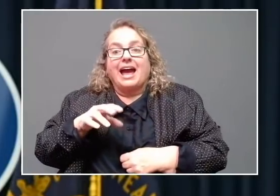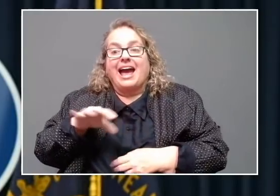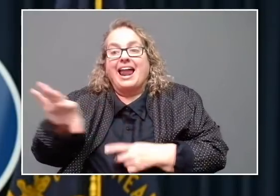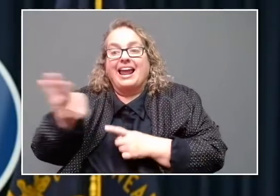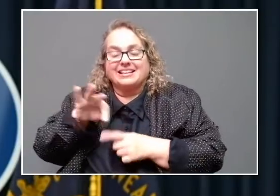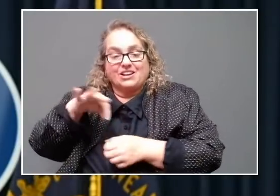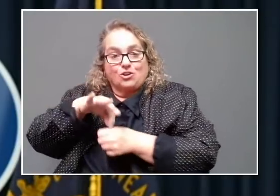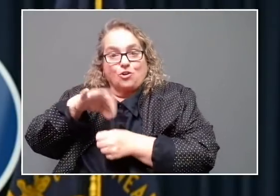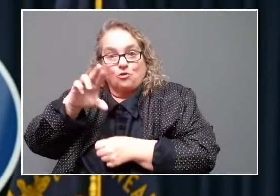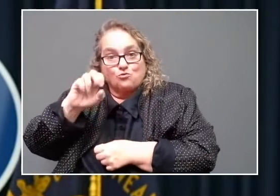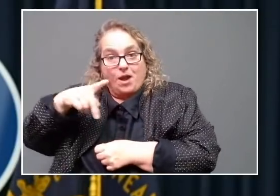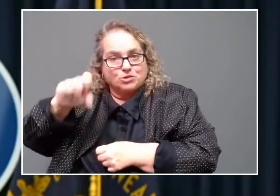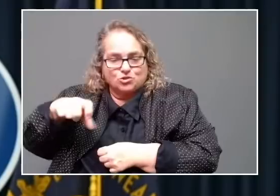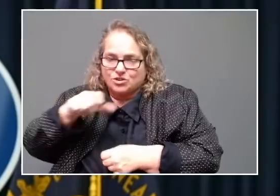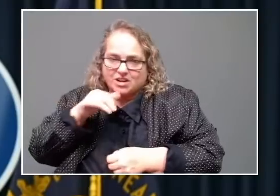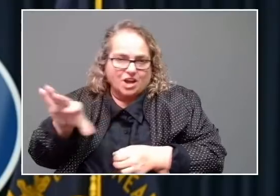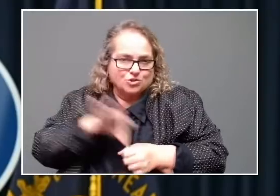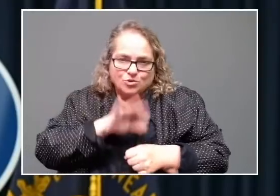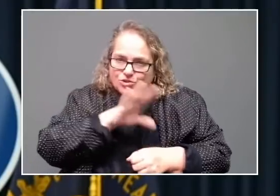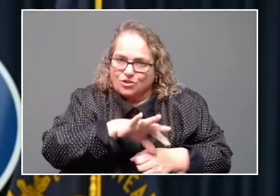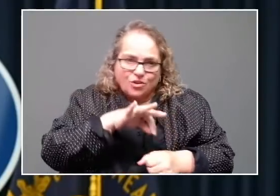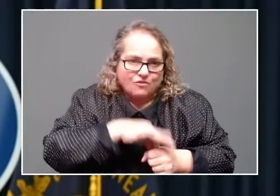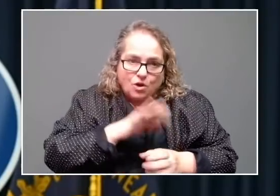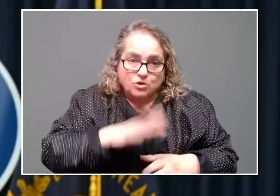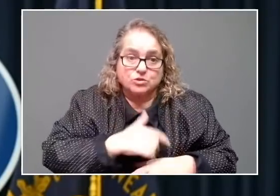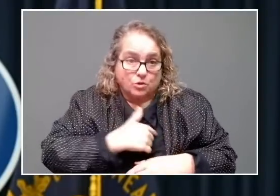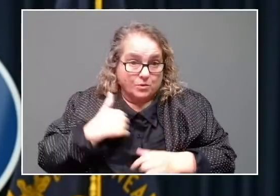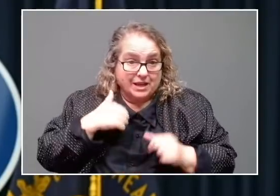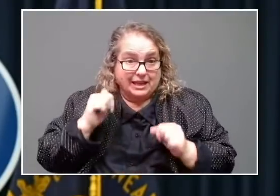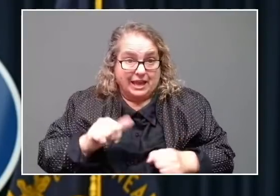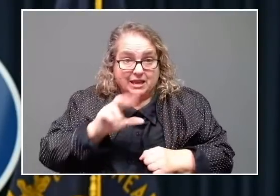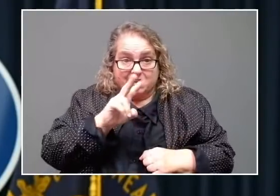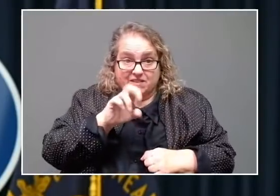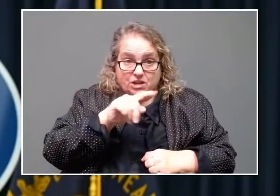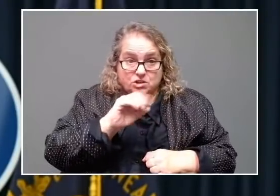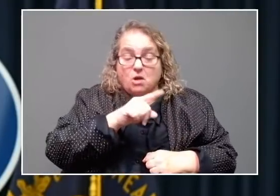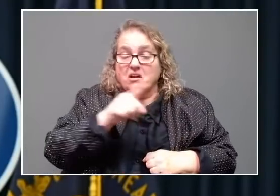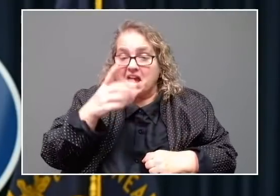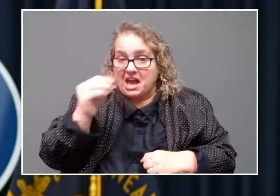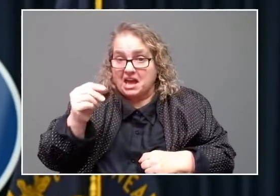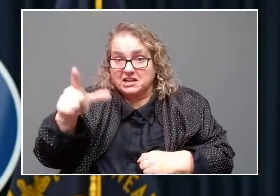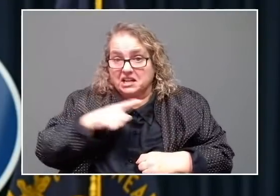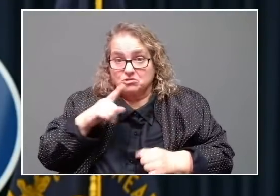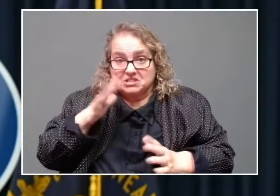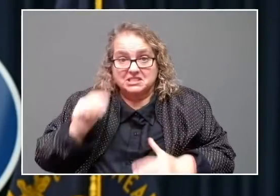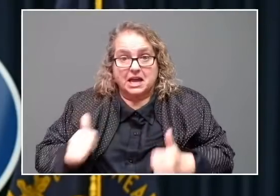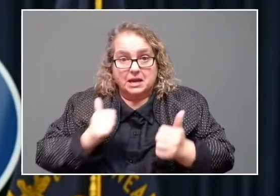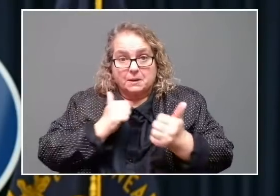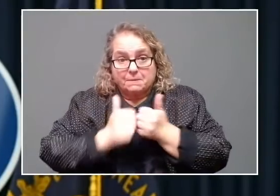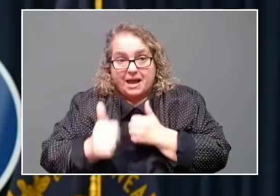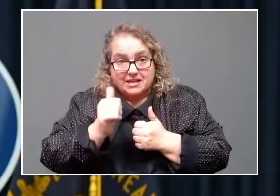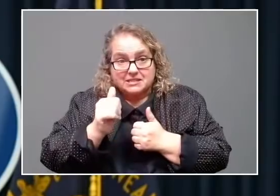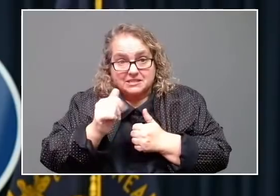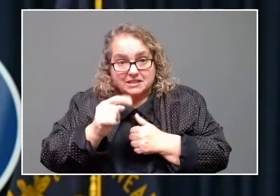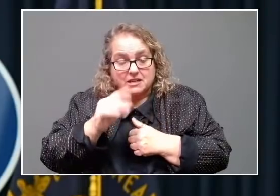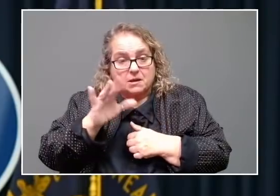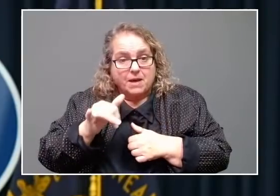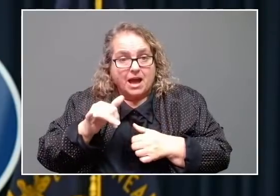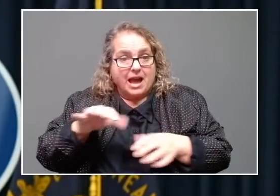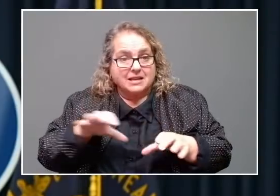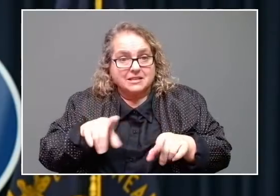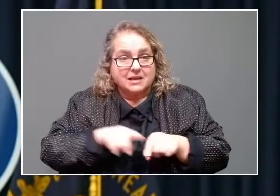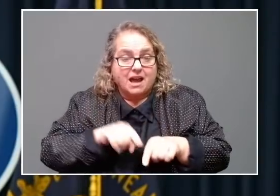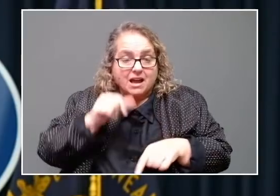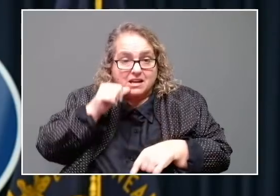that we can veto things and they can pass things while still acting like adults. And I hope that